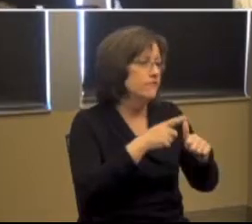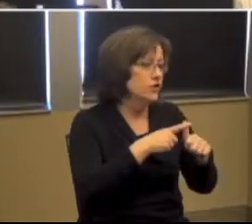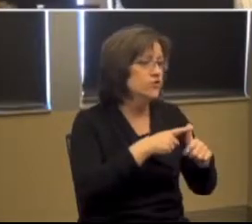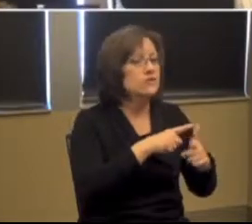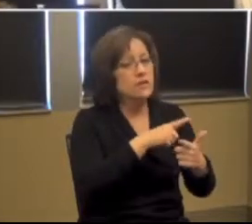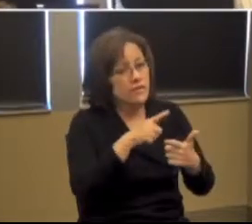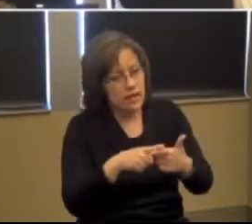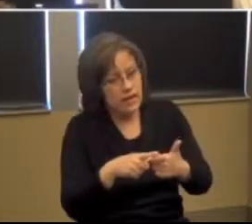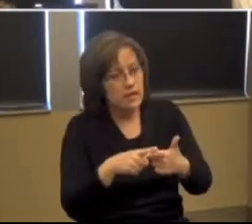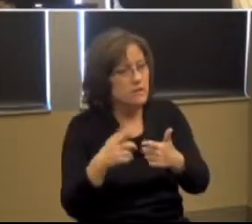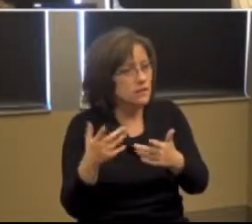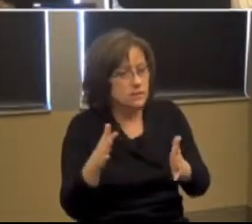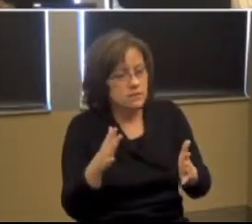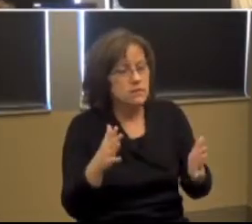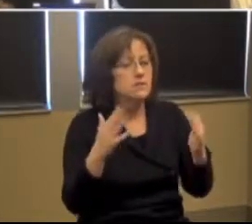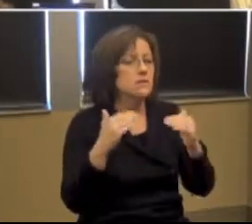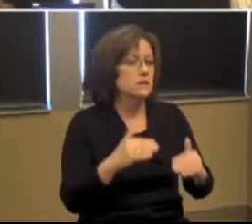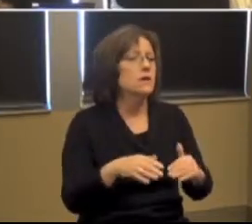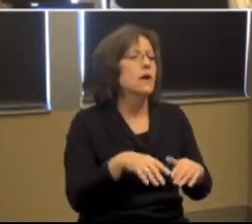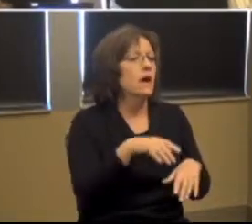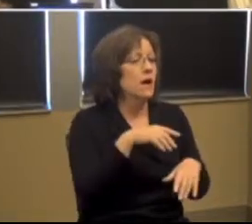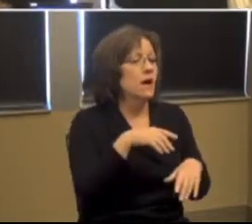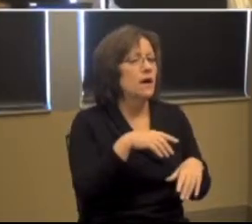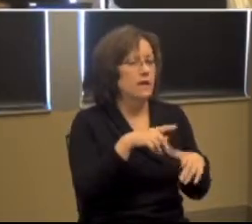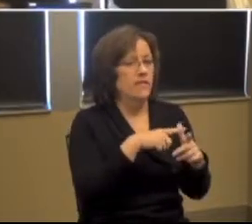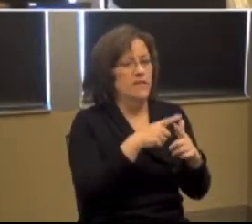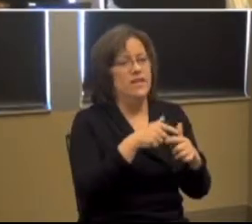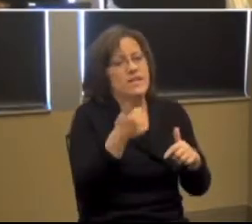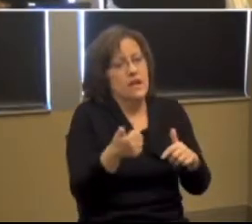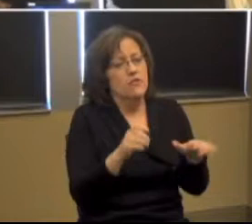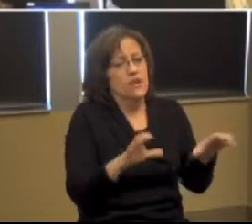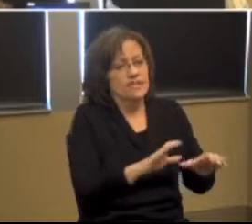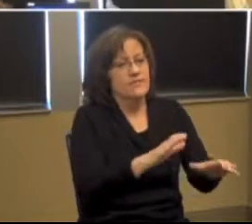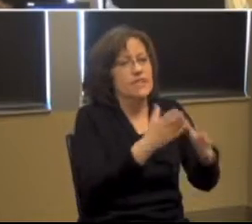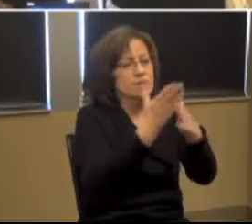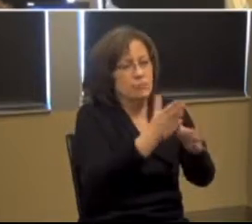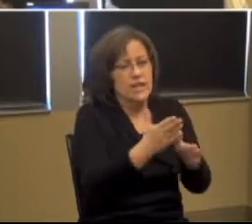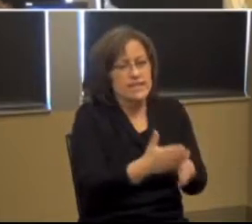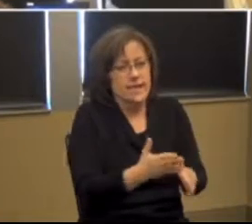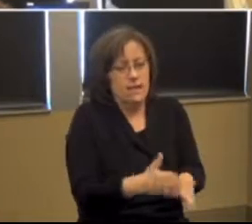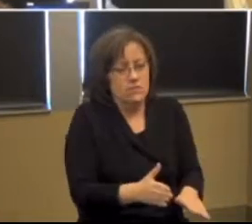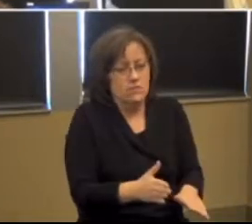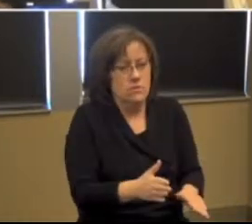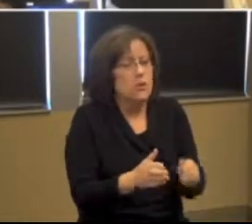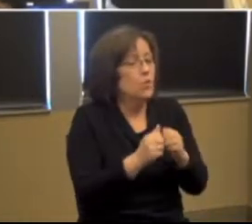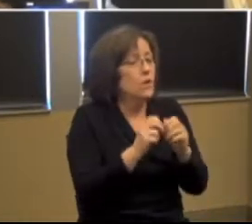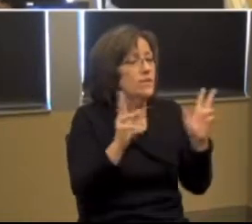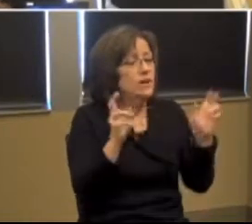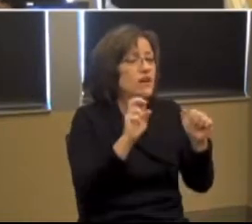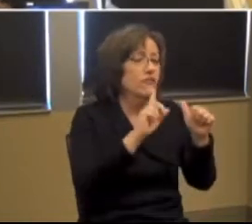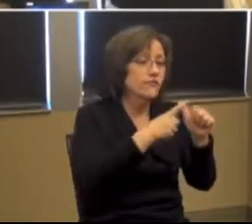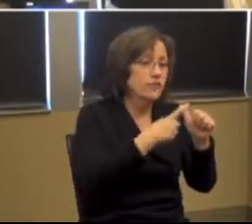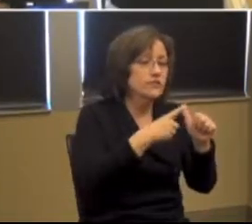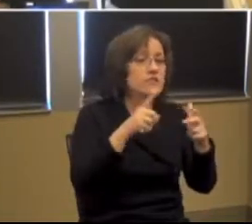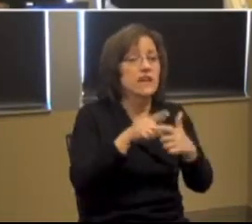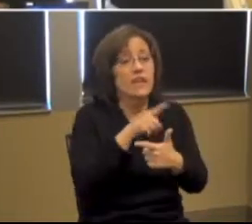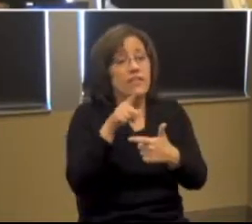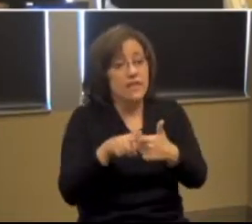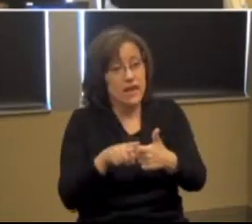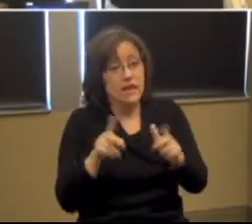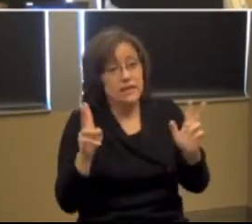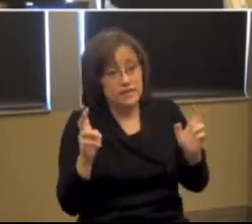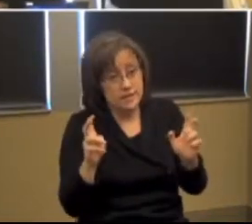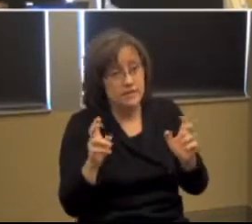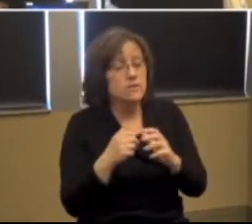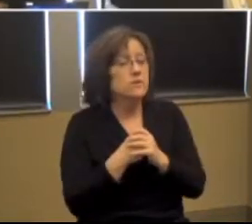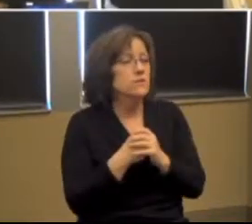it is, and then another activity. So you break it down. And with a first then, typically the way the first then works is that